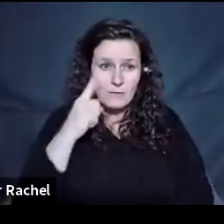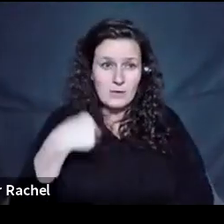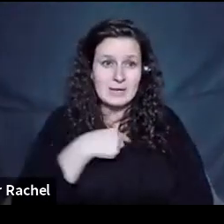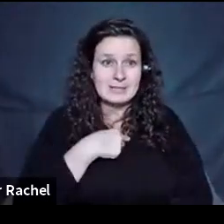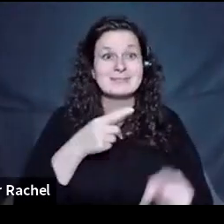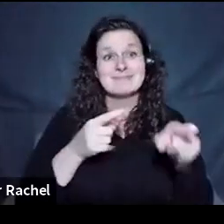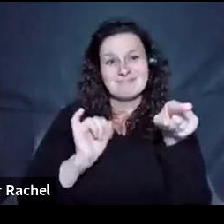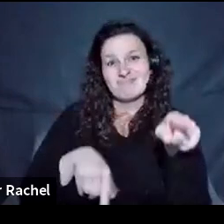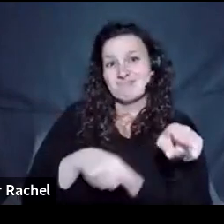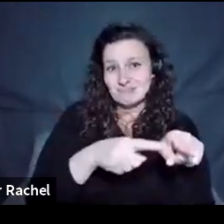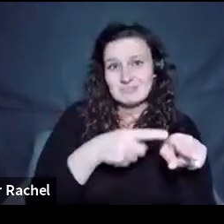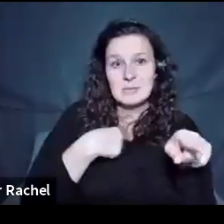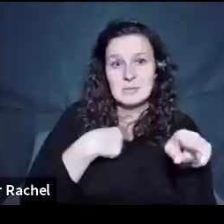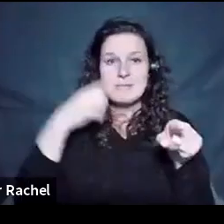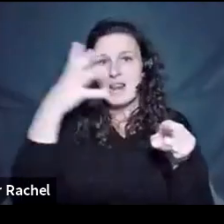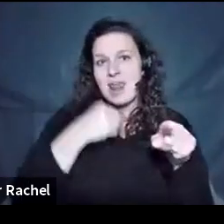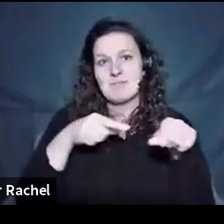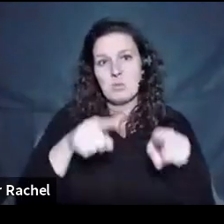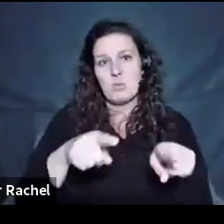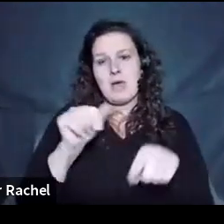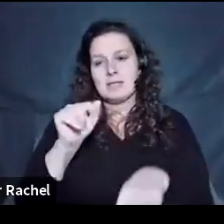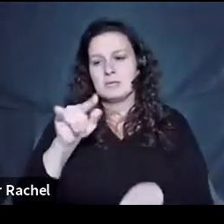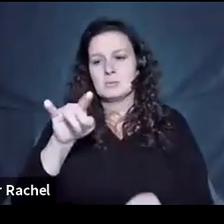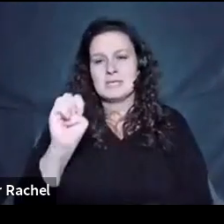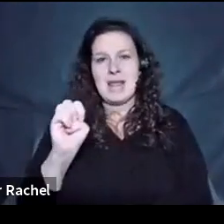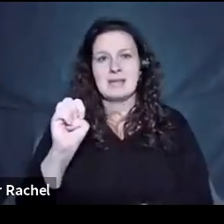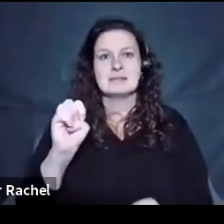Antoinette speaks.